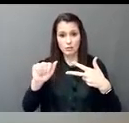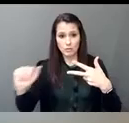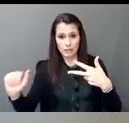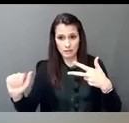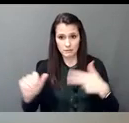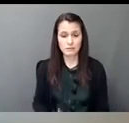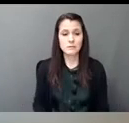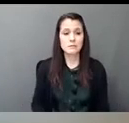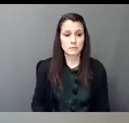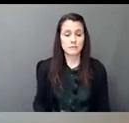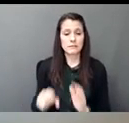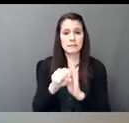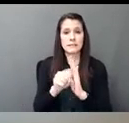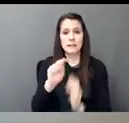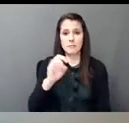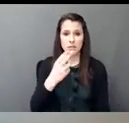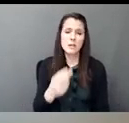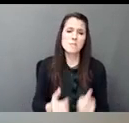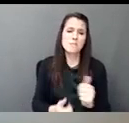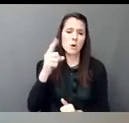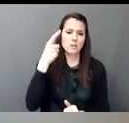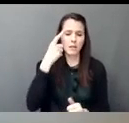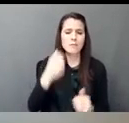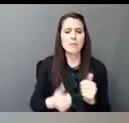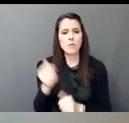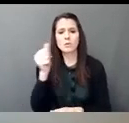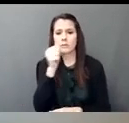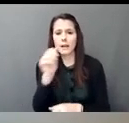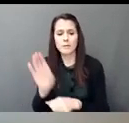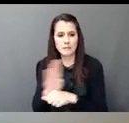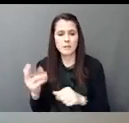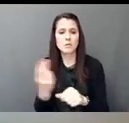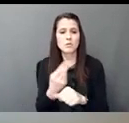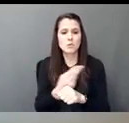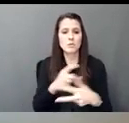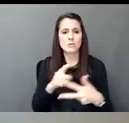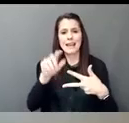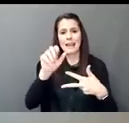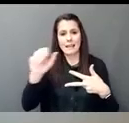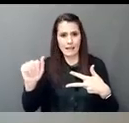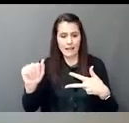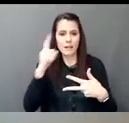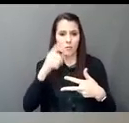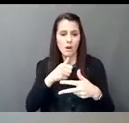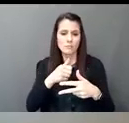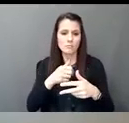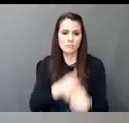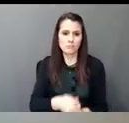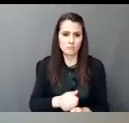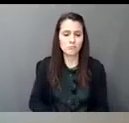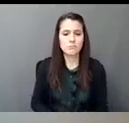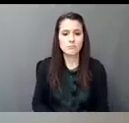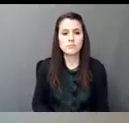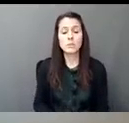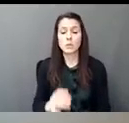The state of Michigan, along with most governments and private entities, use the second level as our basis for compliance. In other words, we work very